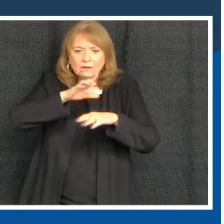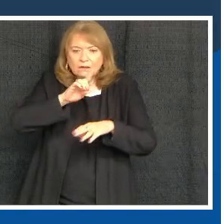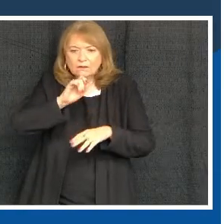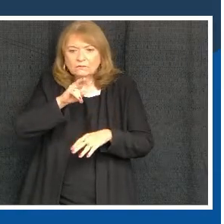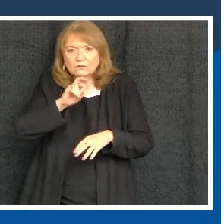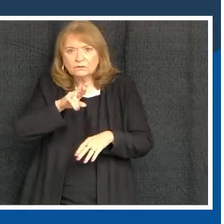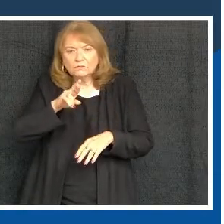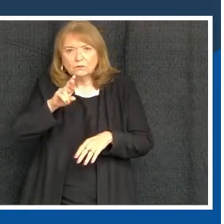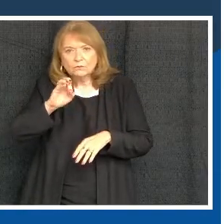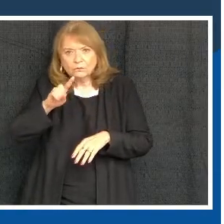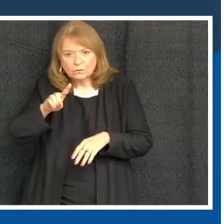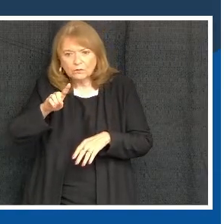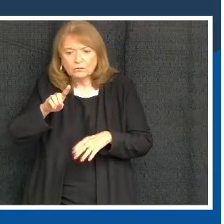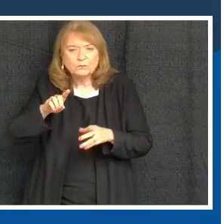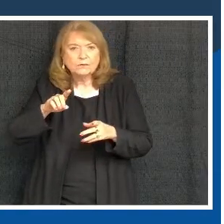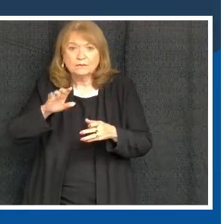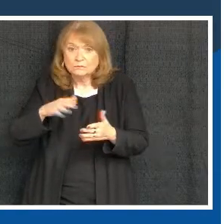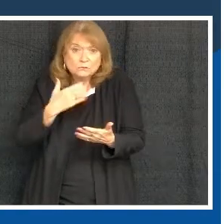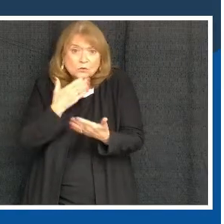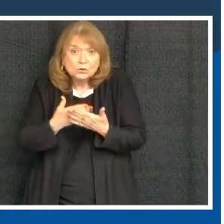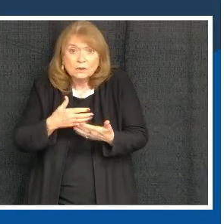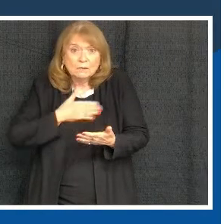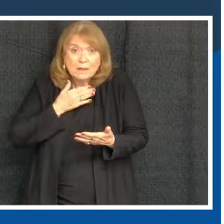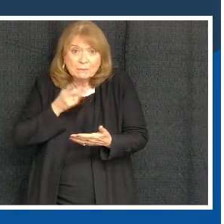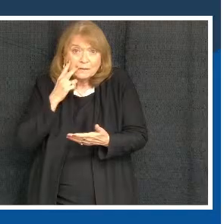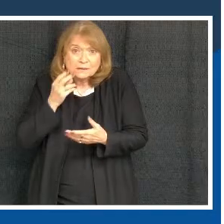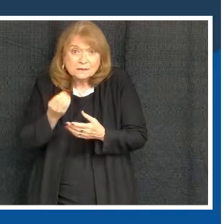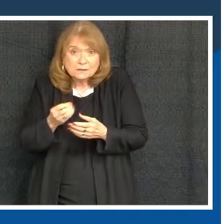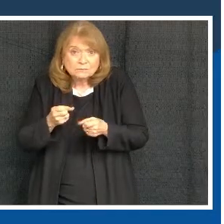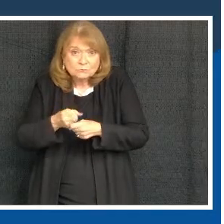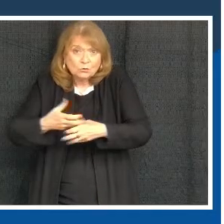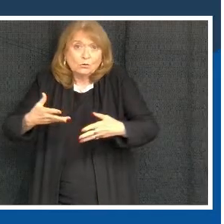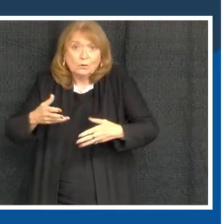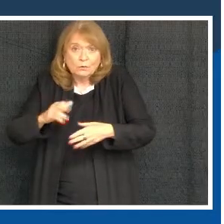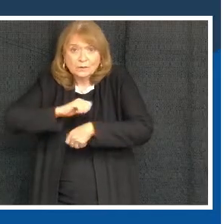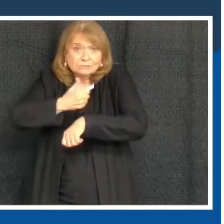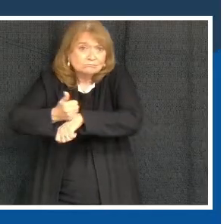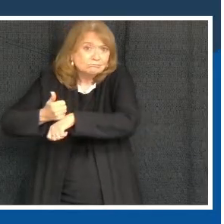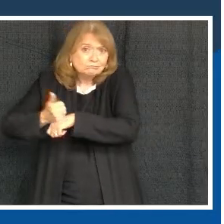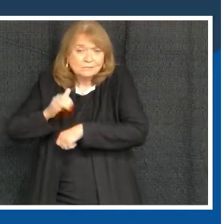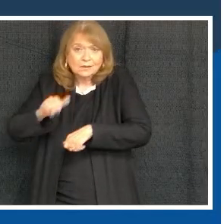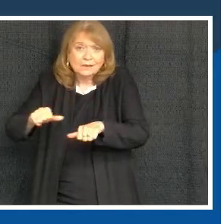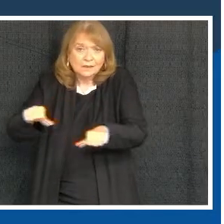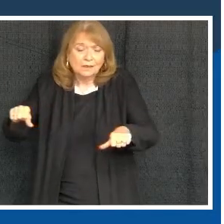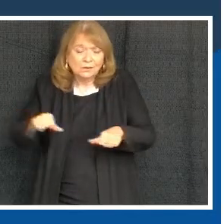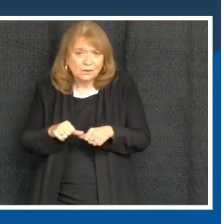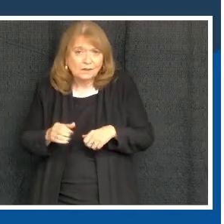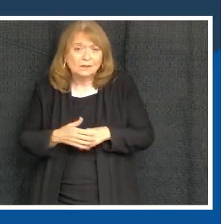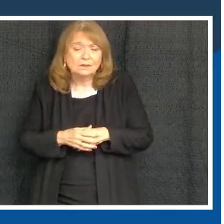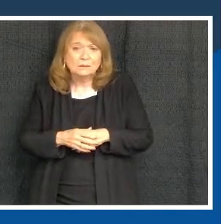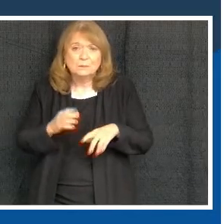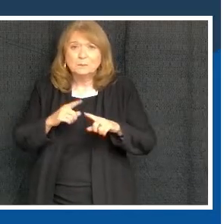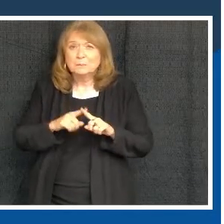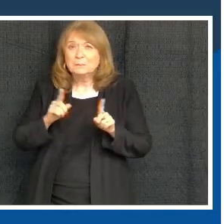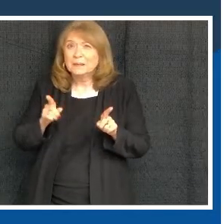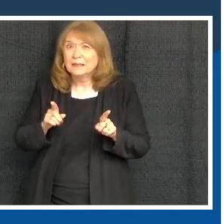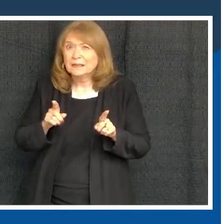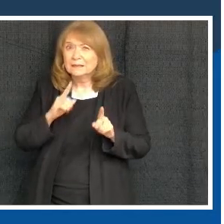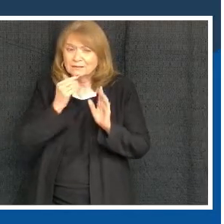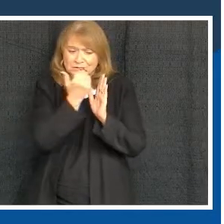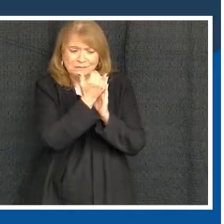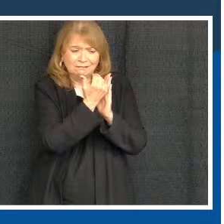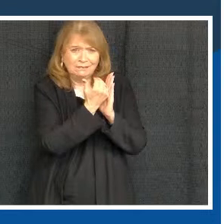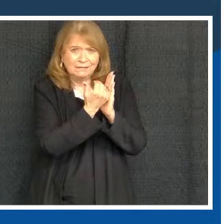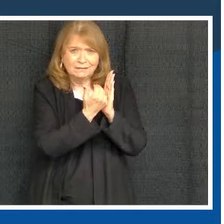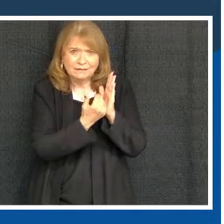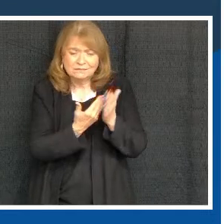county, which I'm glad to see it growing in that area. But you know, there's a list of things that